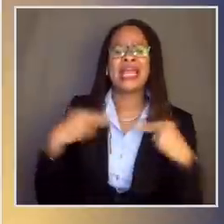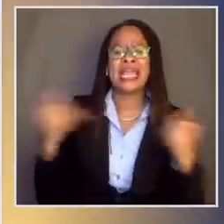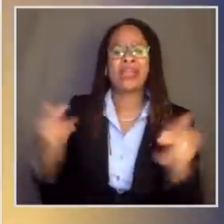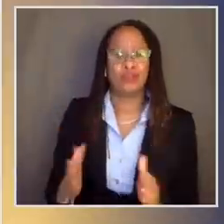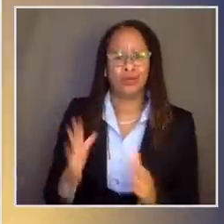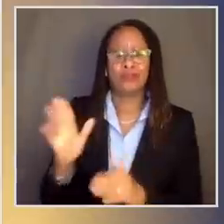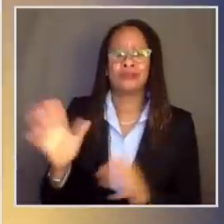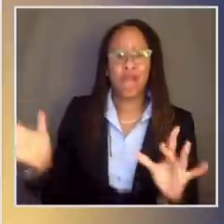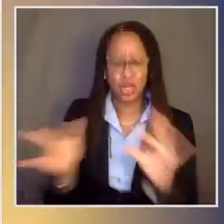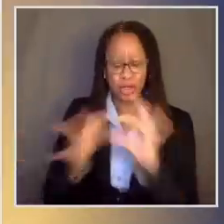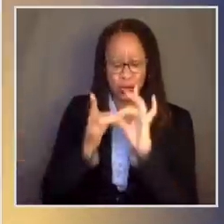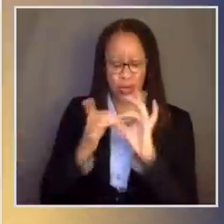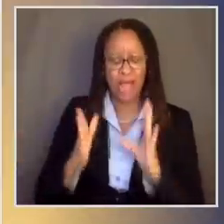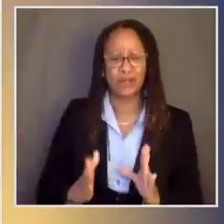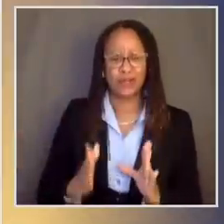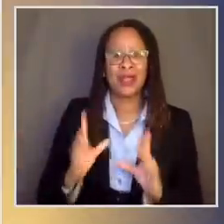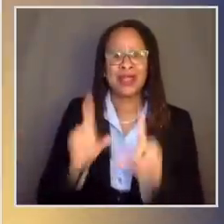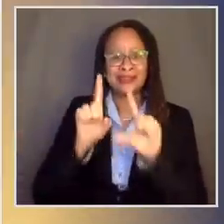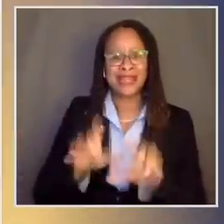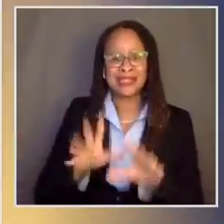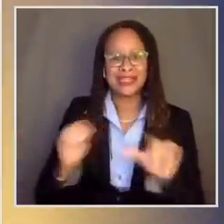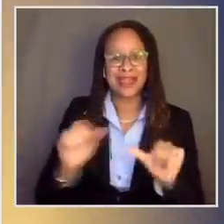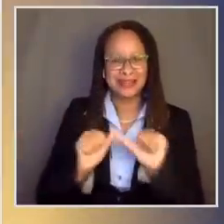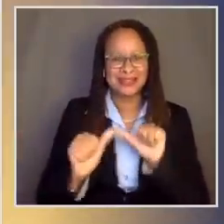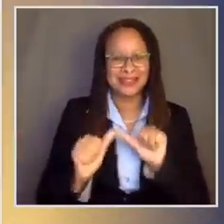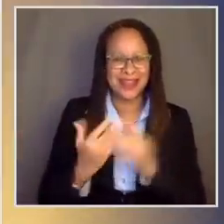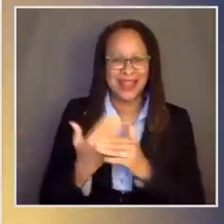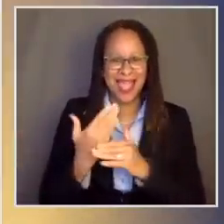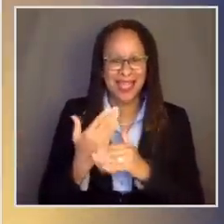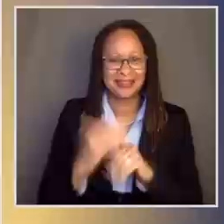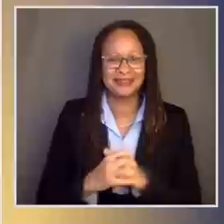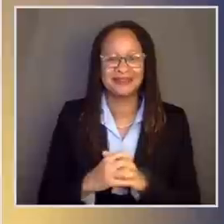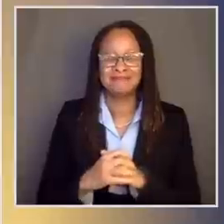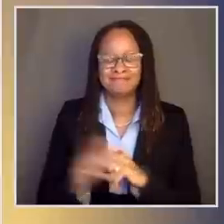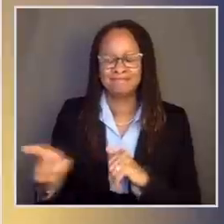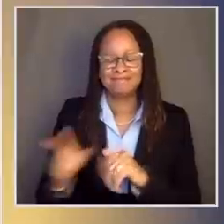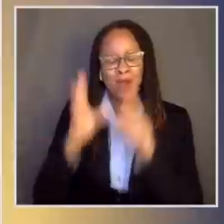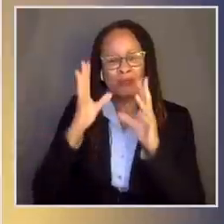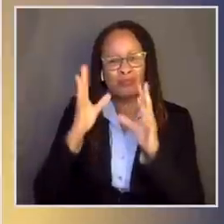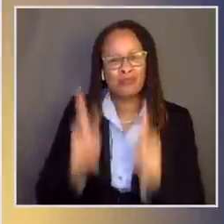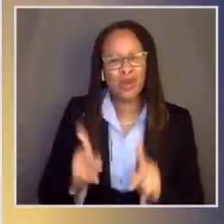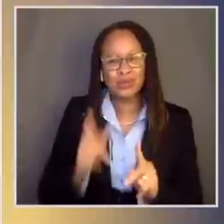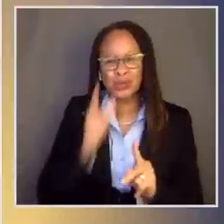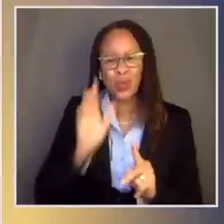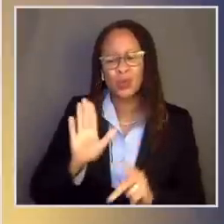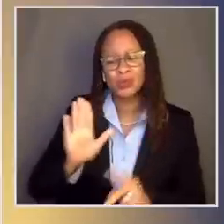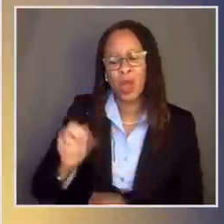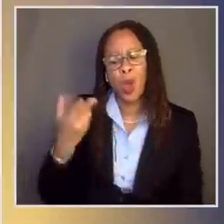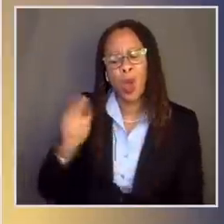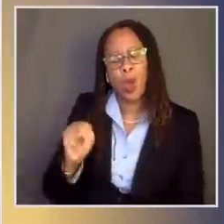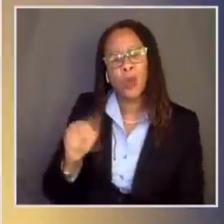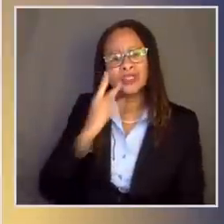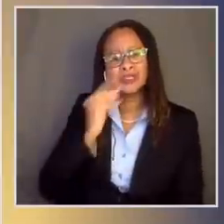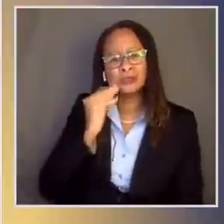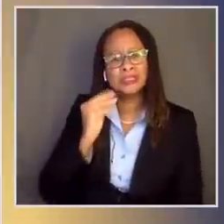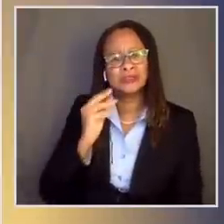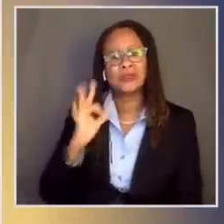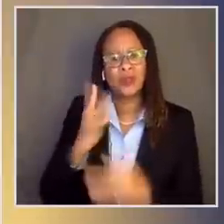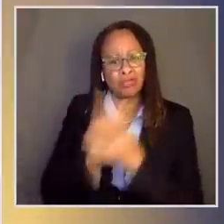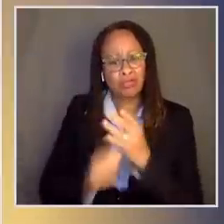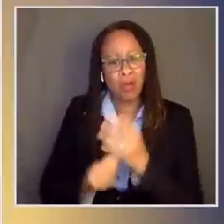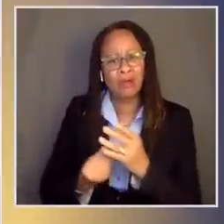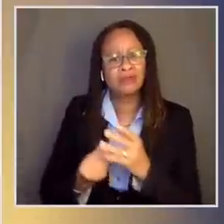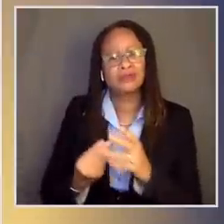a tested and steady hand, a person whose own experience of loss gives him a sense